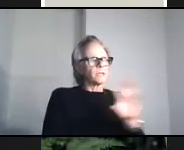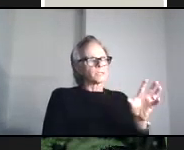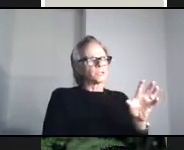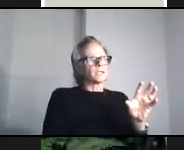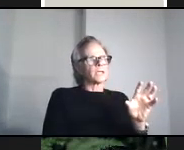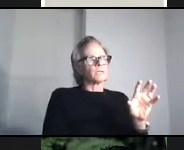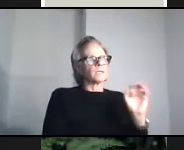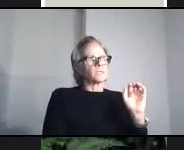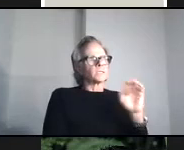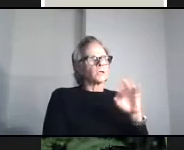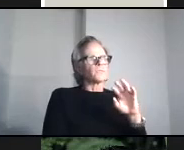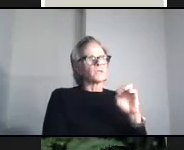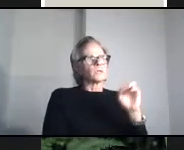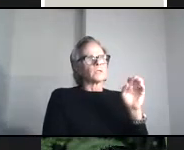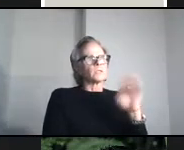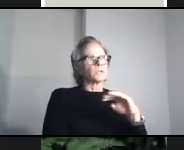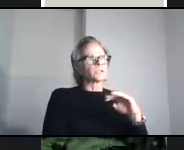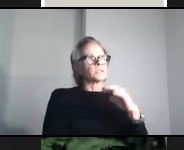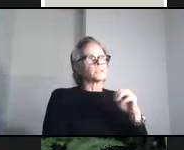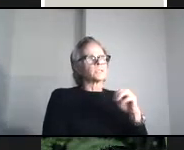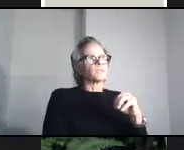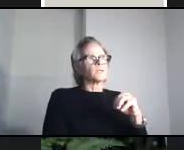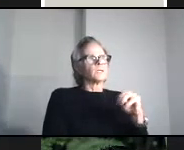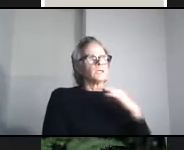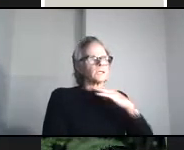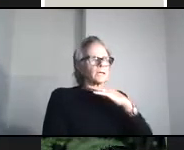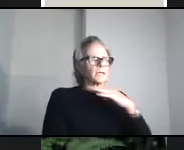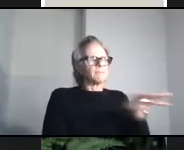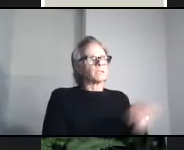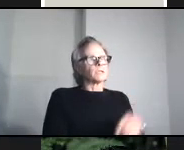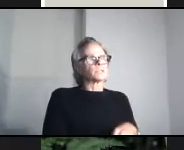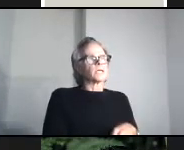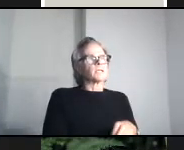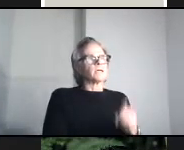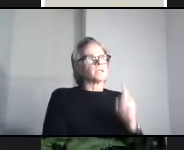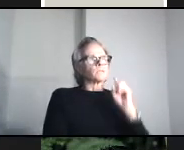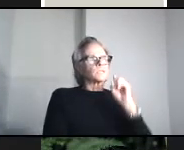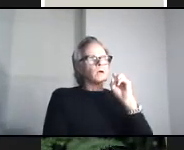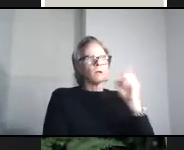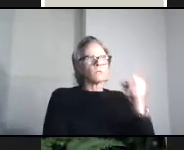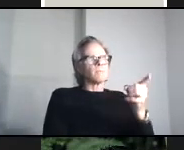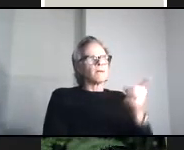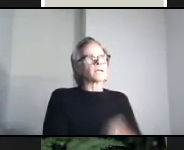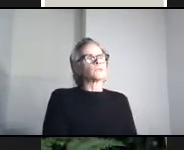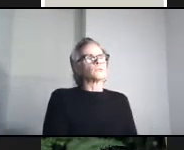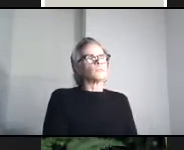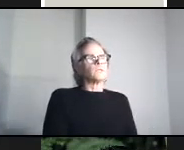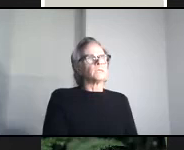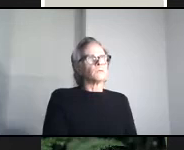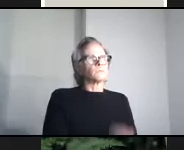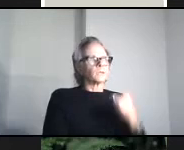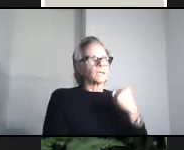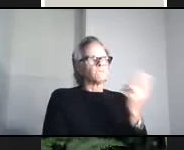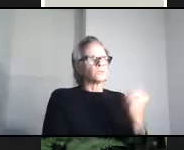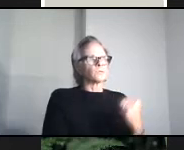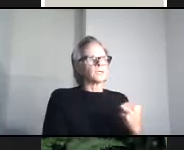the collection, again, we can see over it, or adults can see over it, kind of keeping those sight lines. We're seeing all the way back to the reading